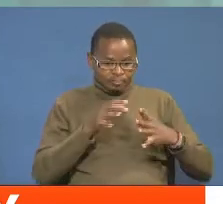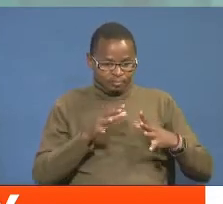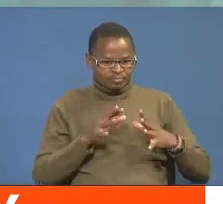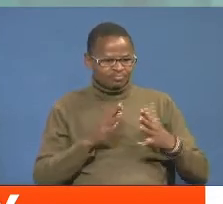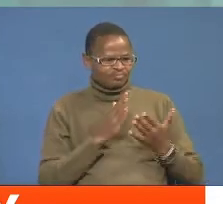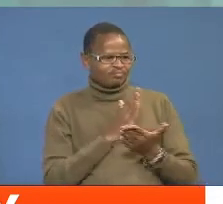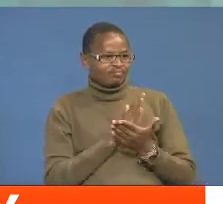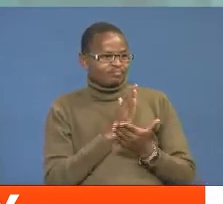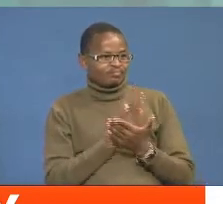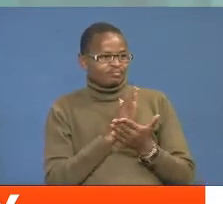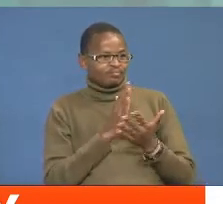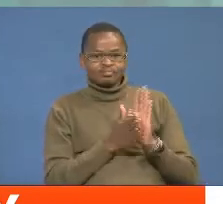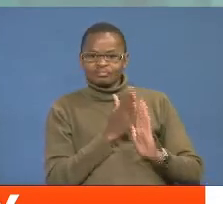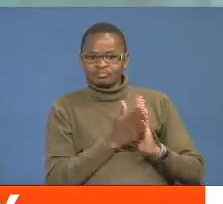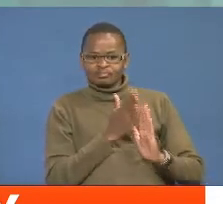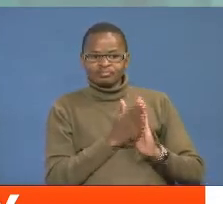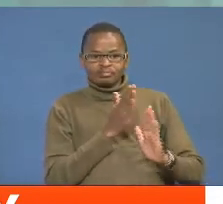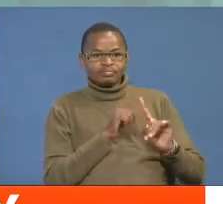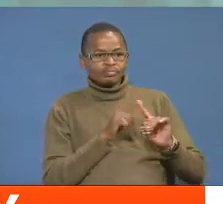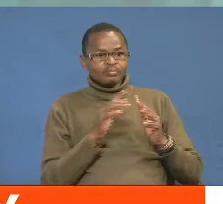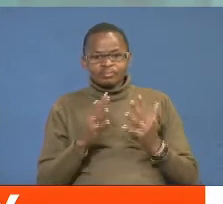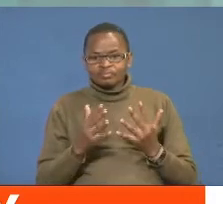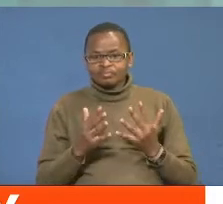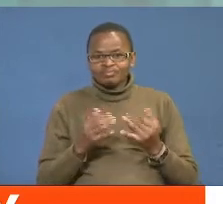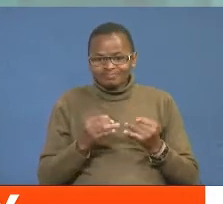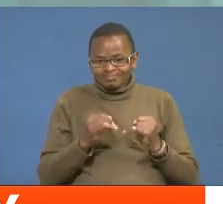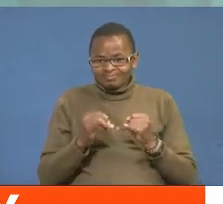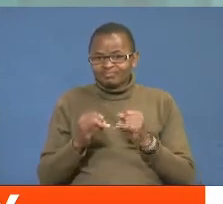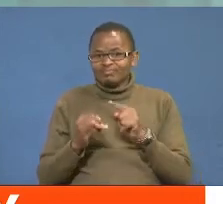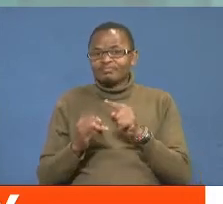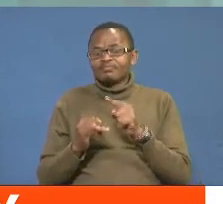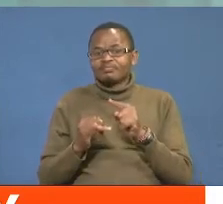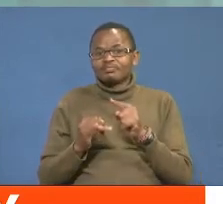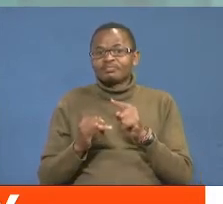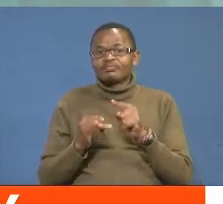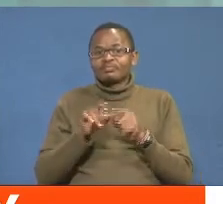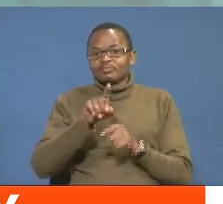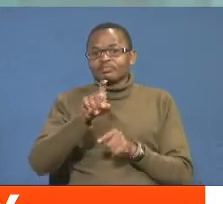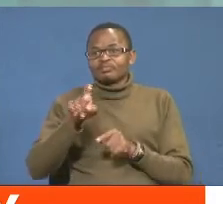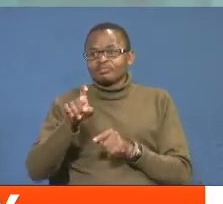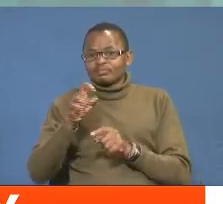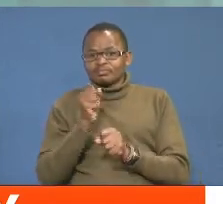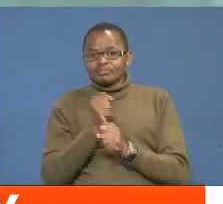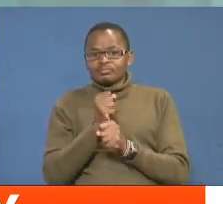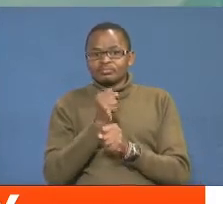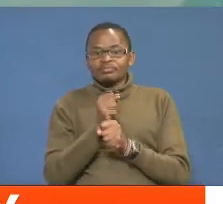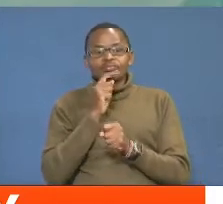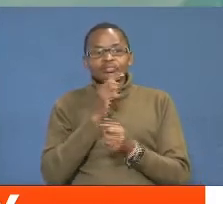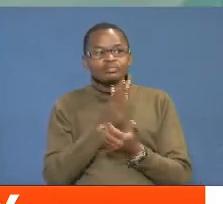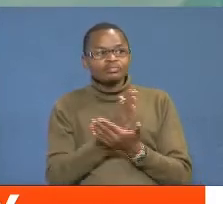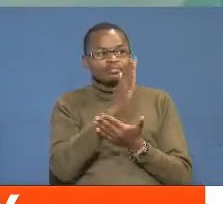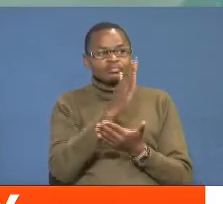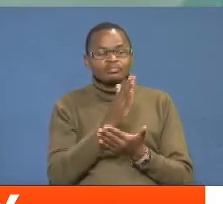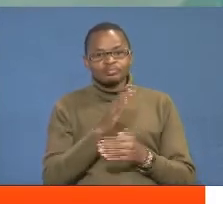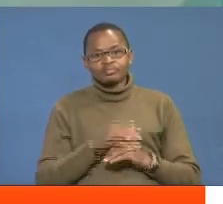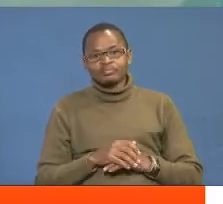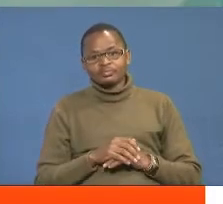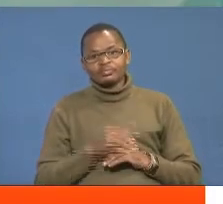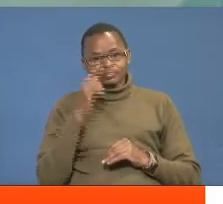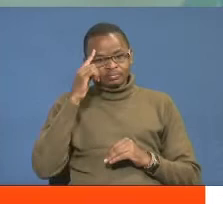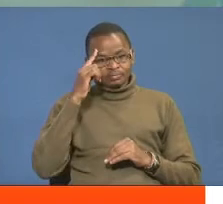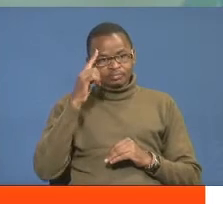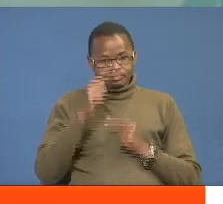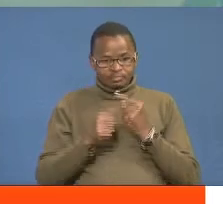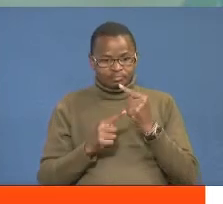are we really moving too fast, looking into how the trials of this vaccine was done? Sure. I